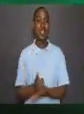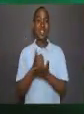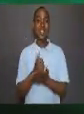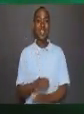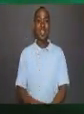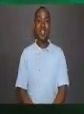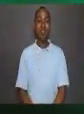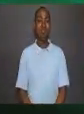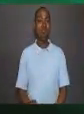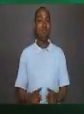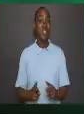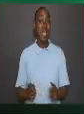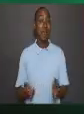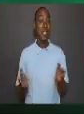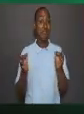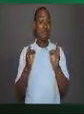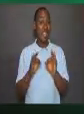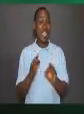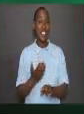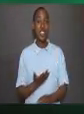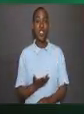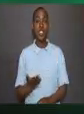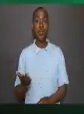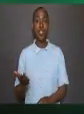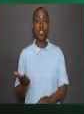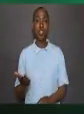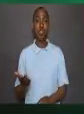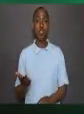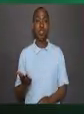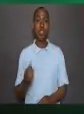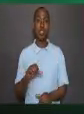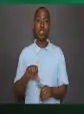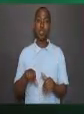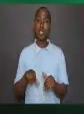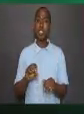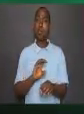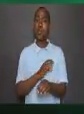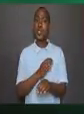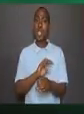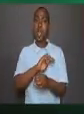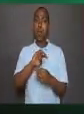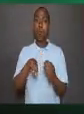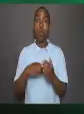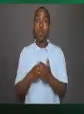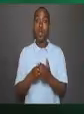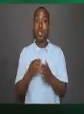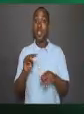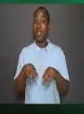Many necessary substances move across the cell membrane by